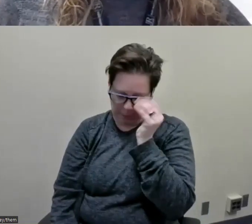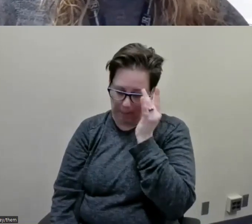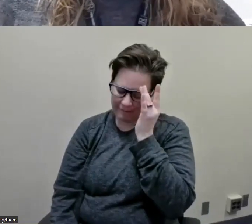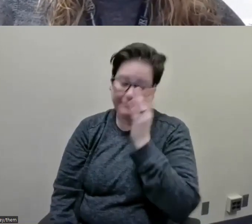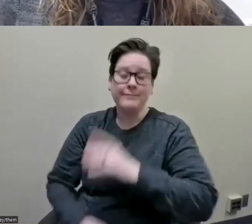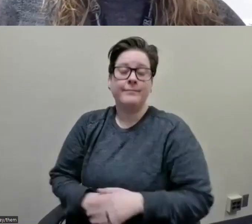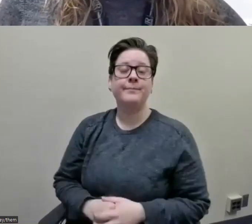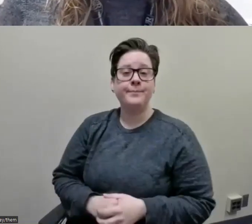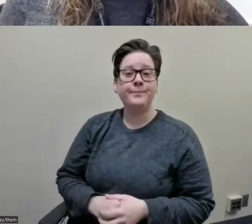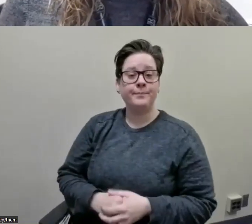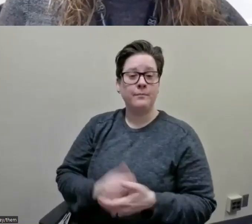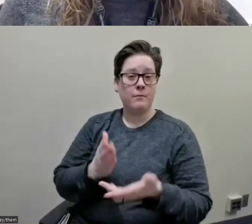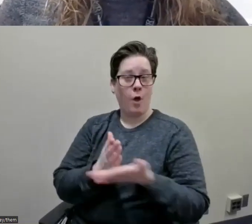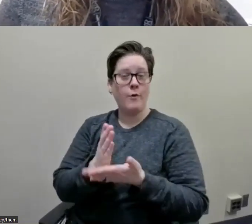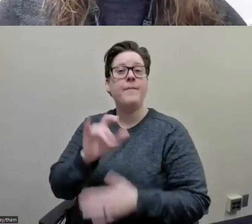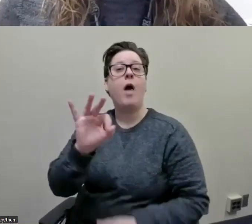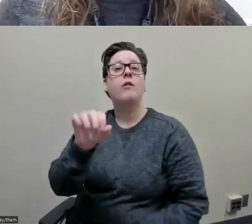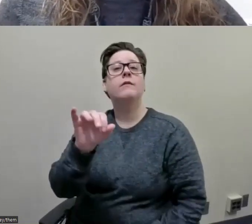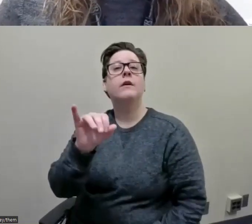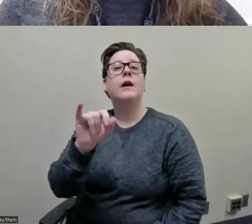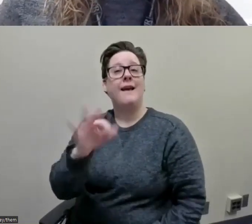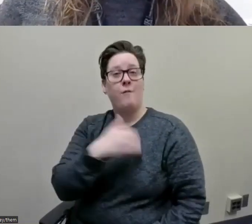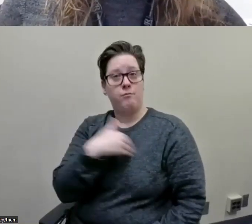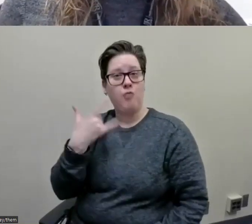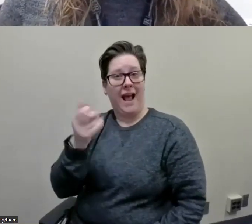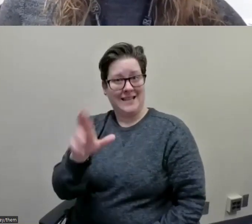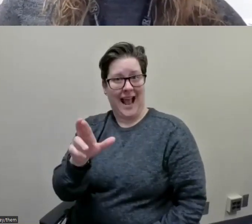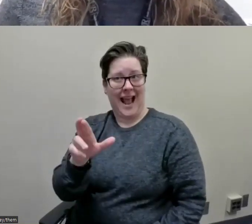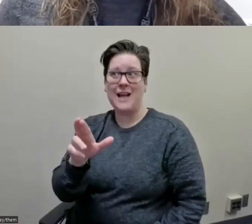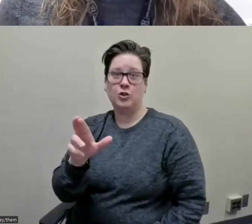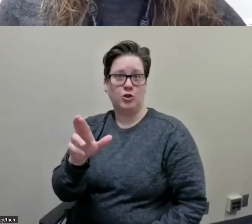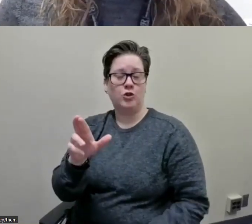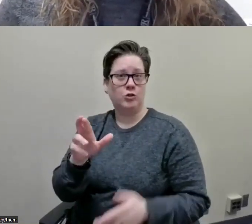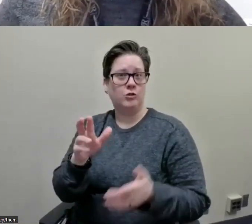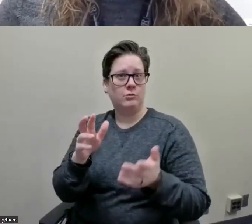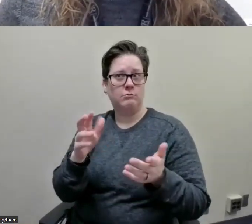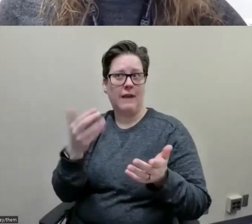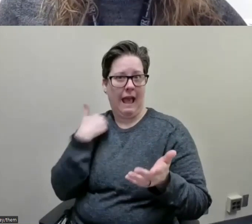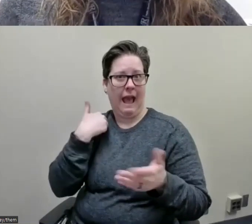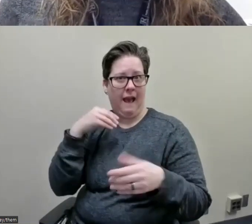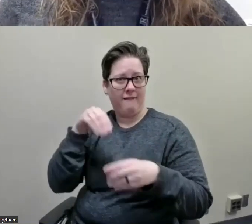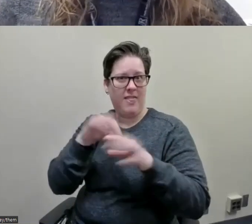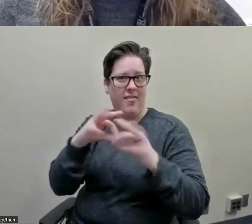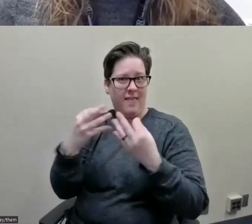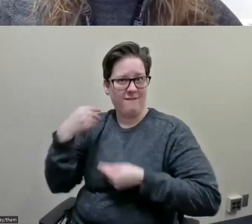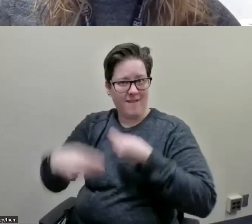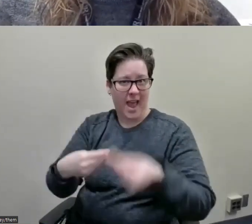All right, if breast cancer runs in a family, should both men and women check for it?